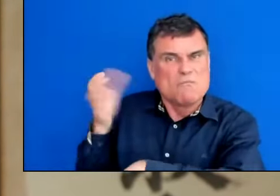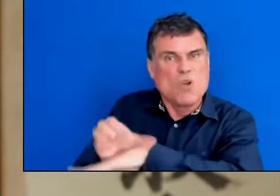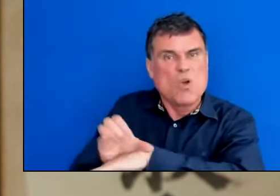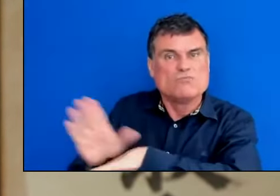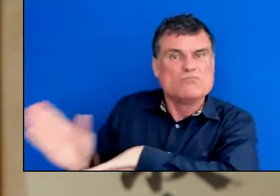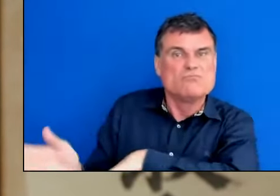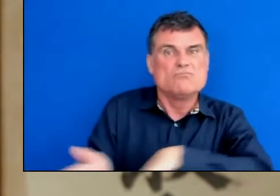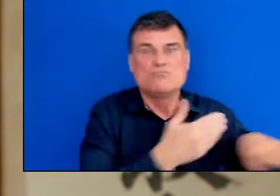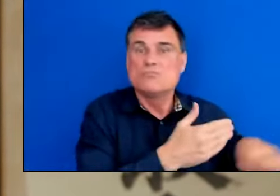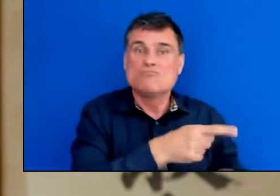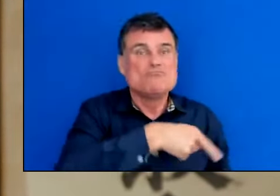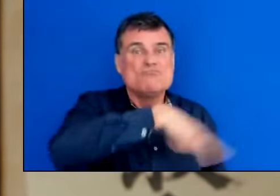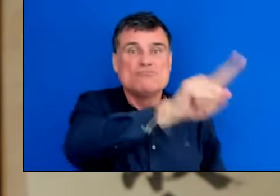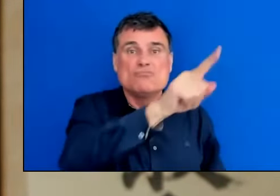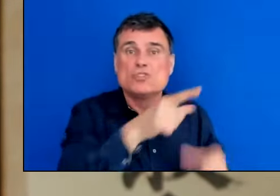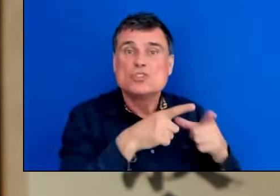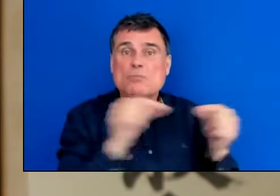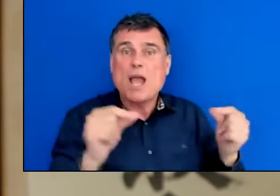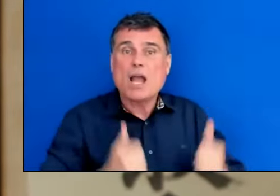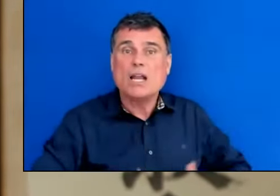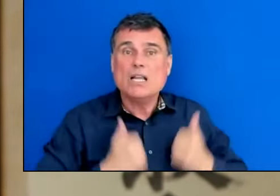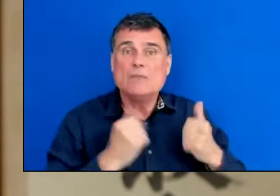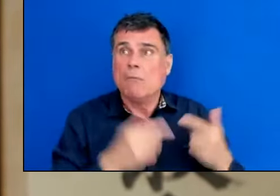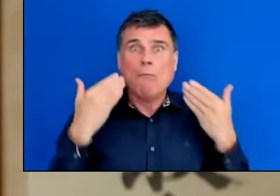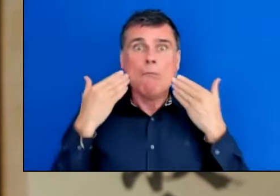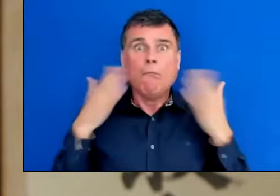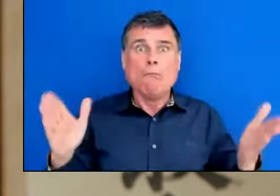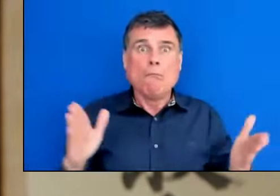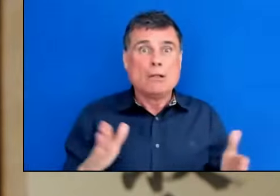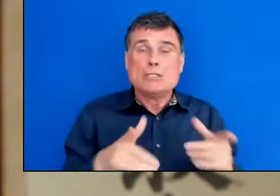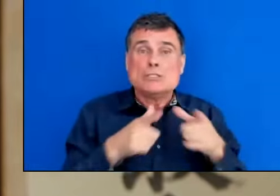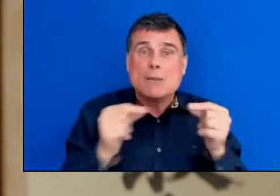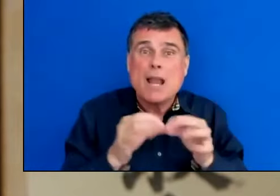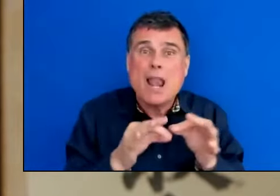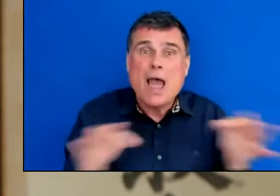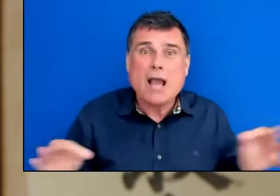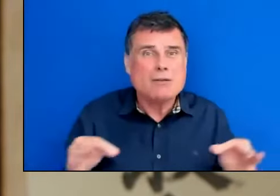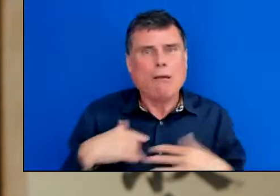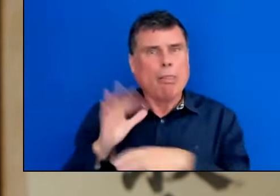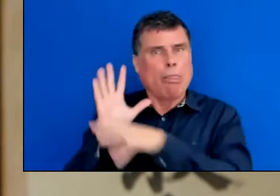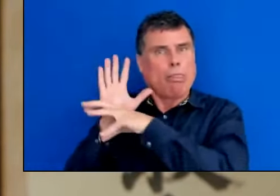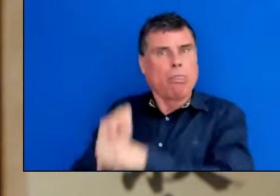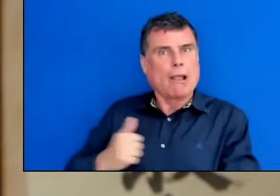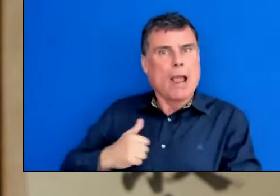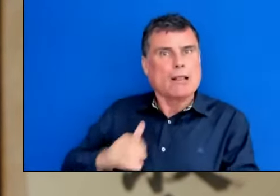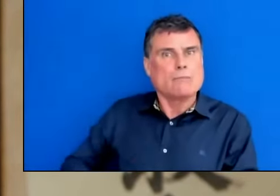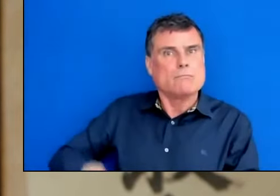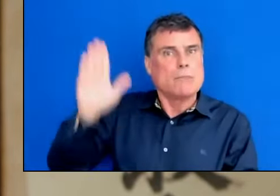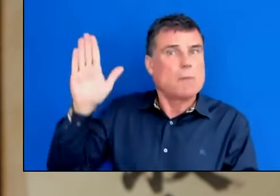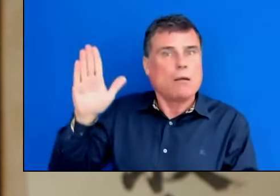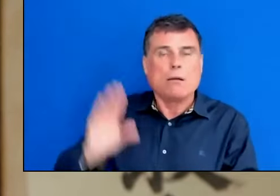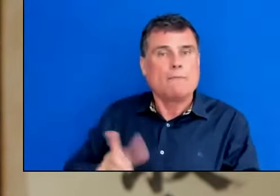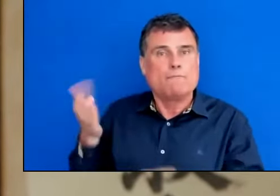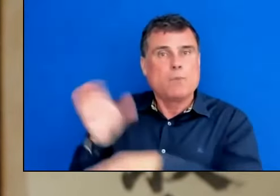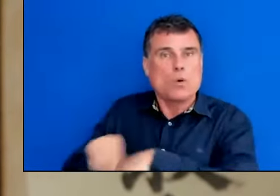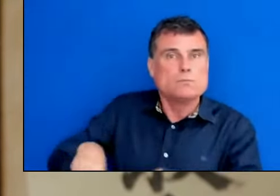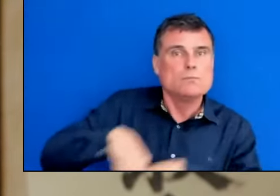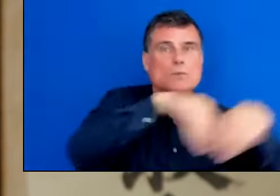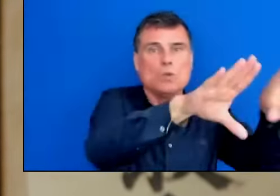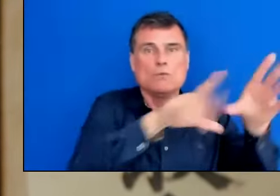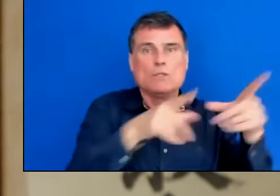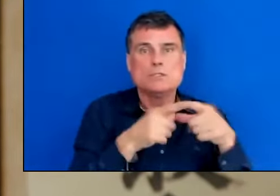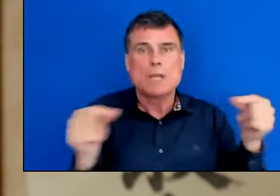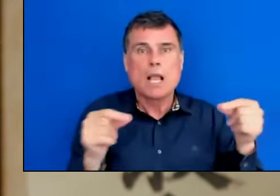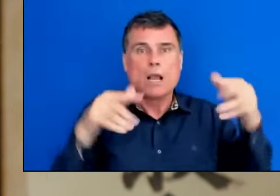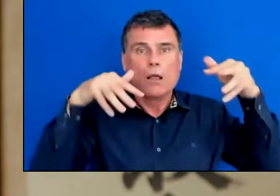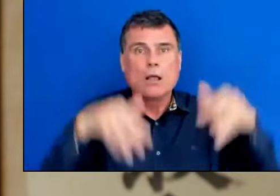to Japan, a country they had never known, where people speak a language they did not understand. This racist policy broke